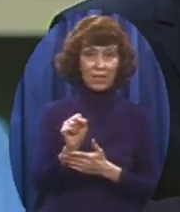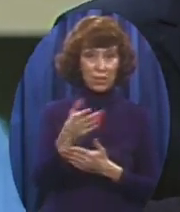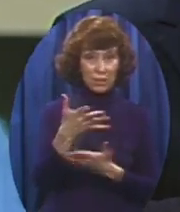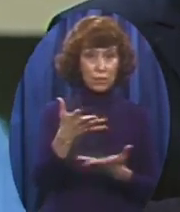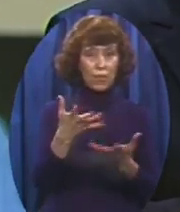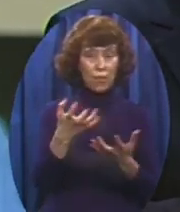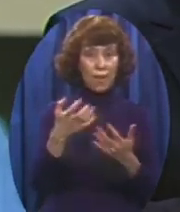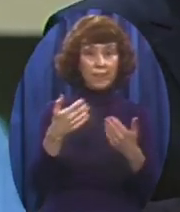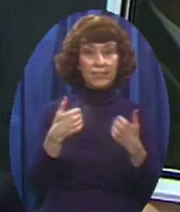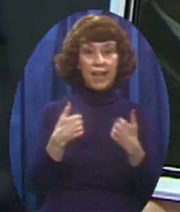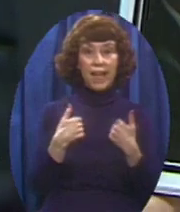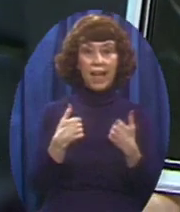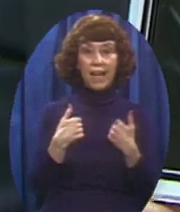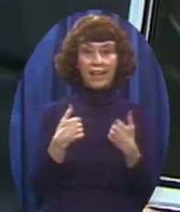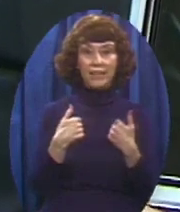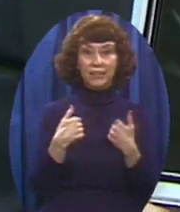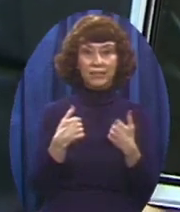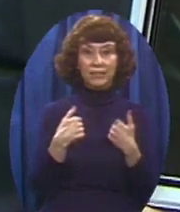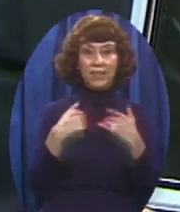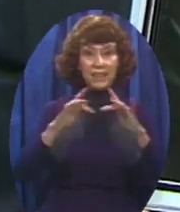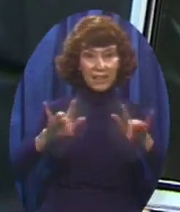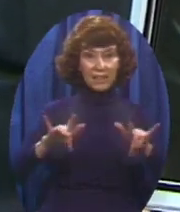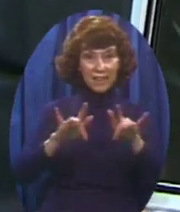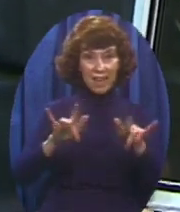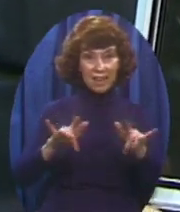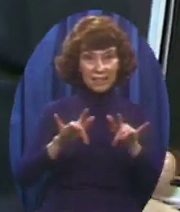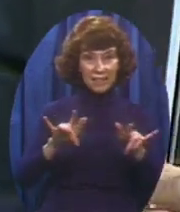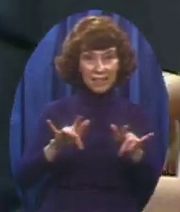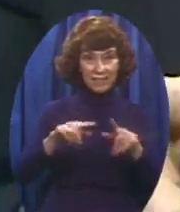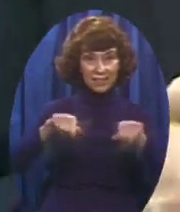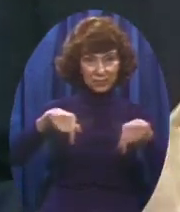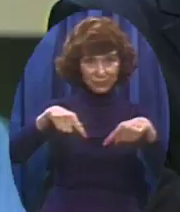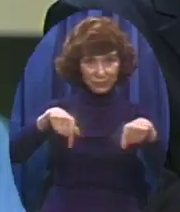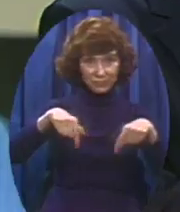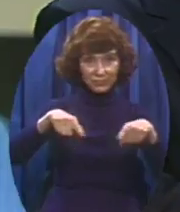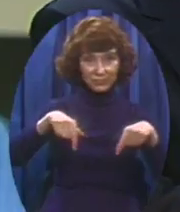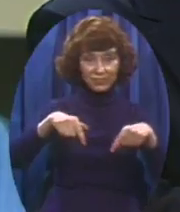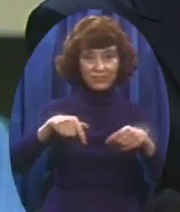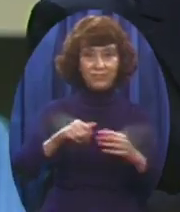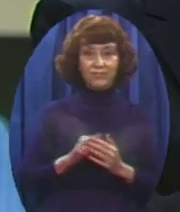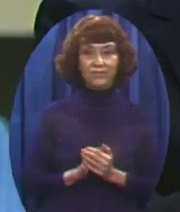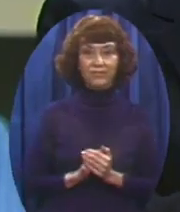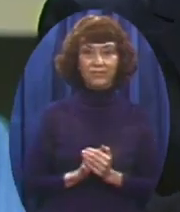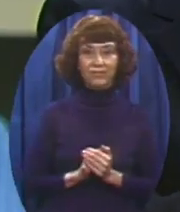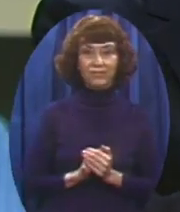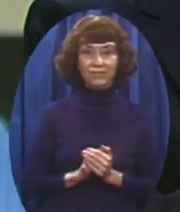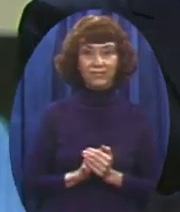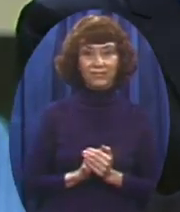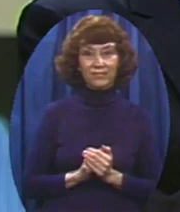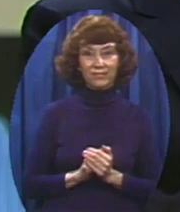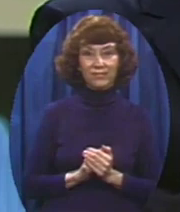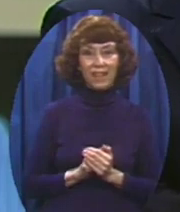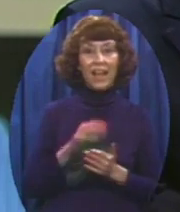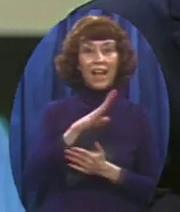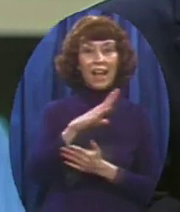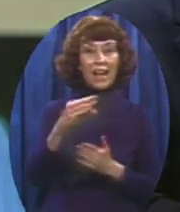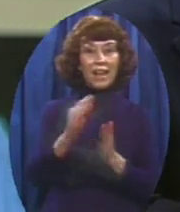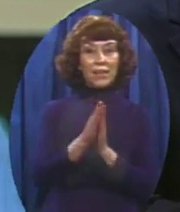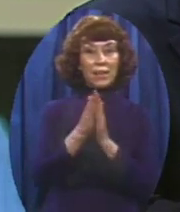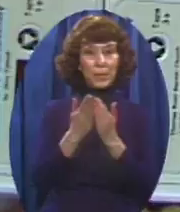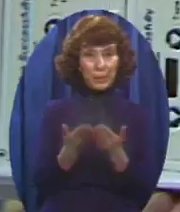have these cassettes of those 31 sermons on these tapes and that book that just fell